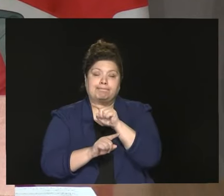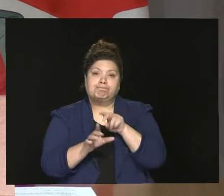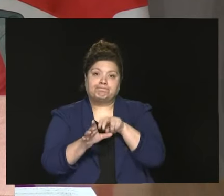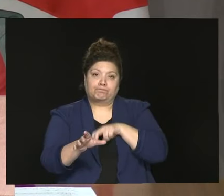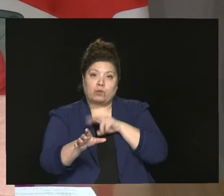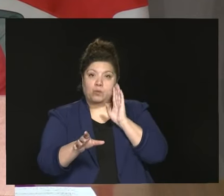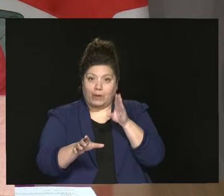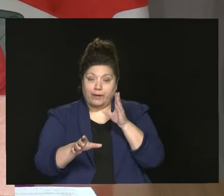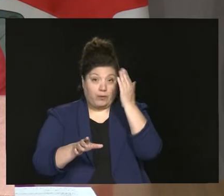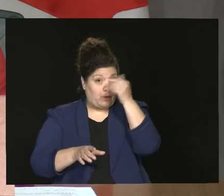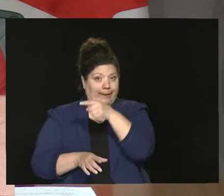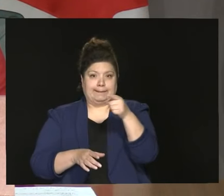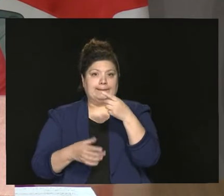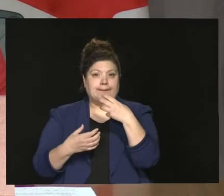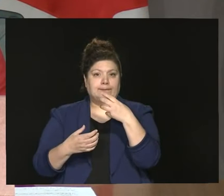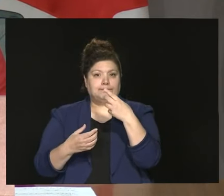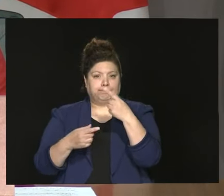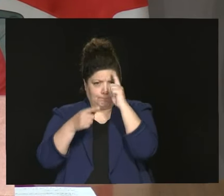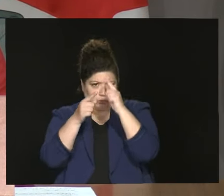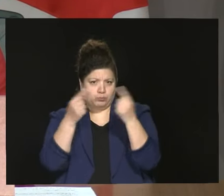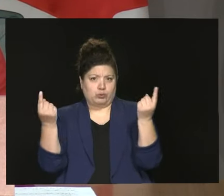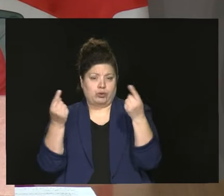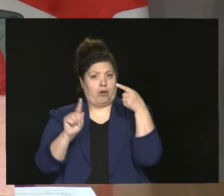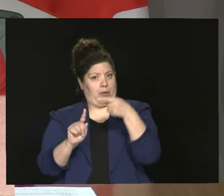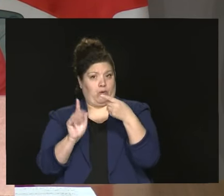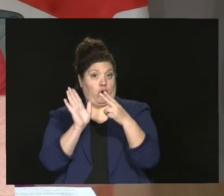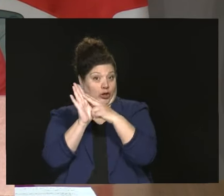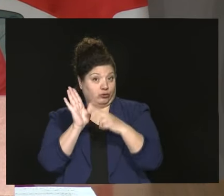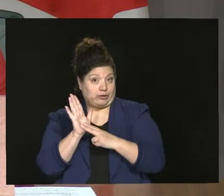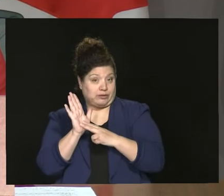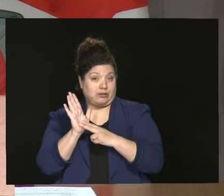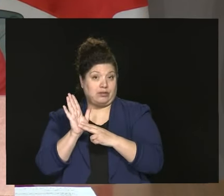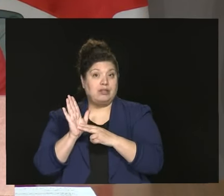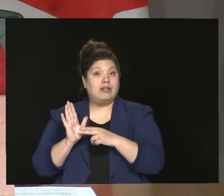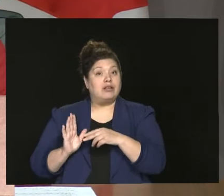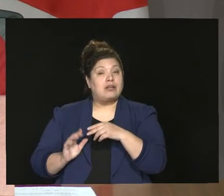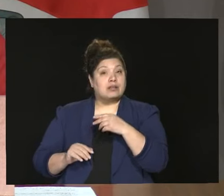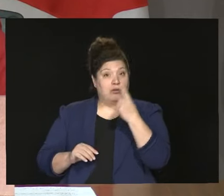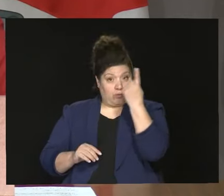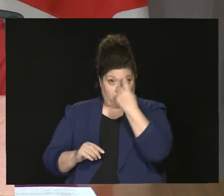Does this cause any concern to the federal government during a pandemic?